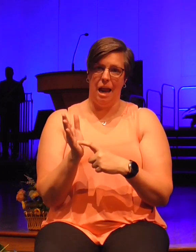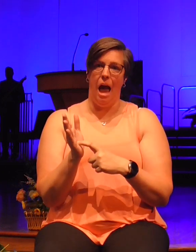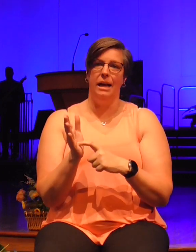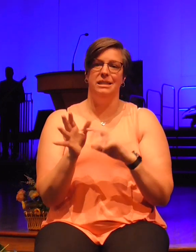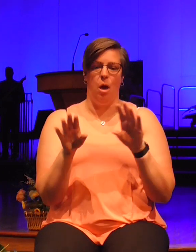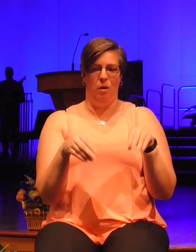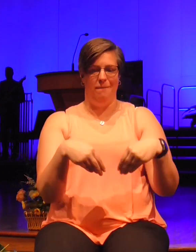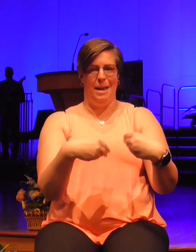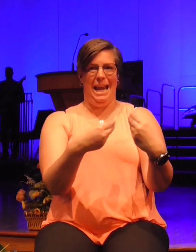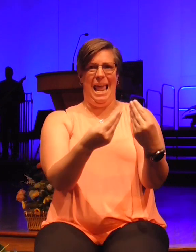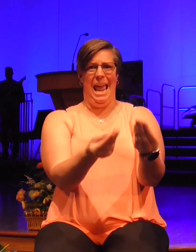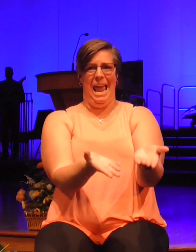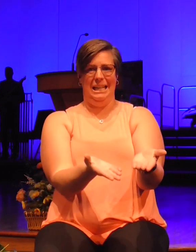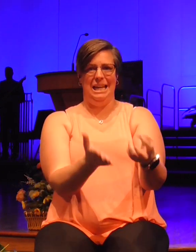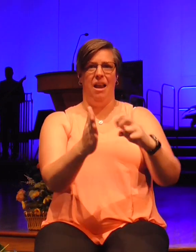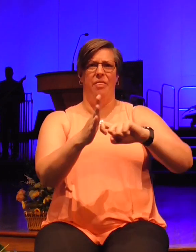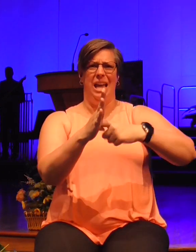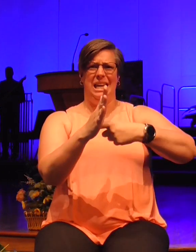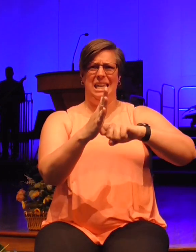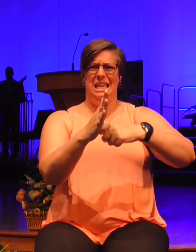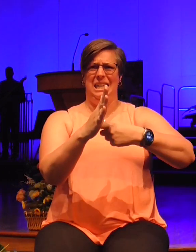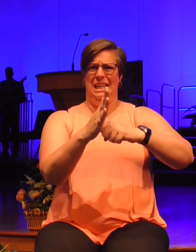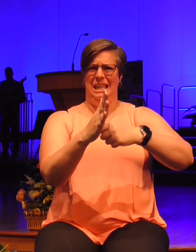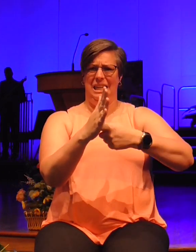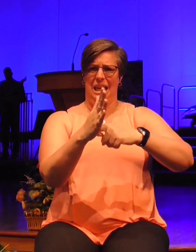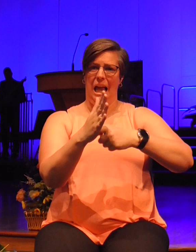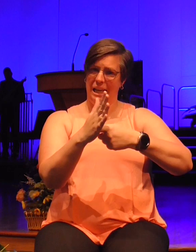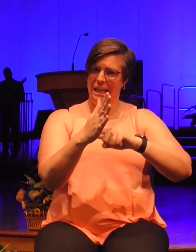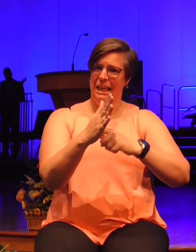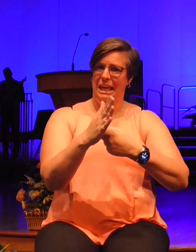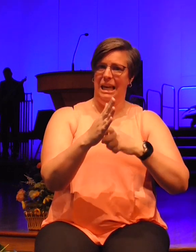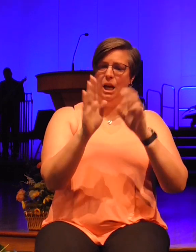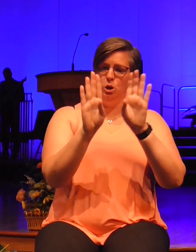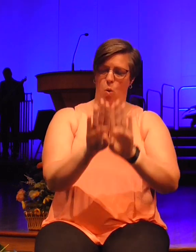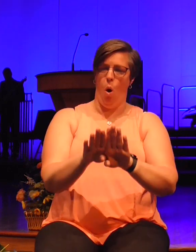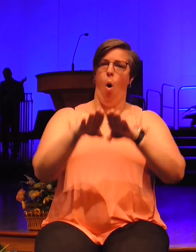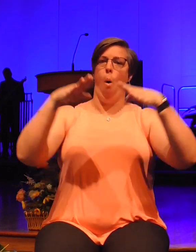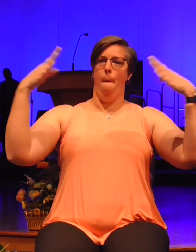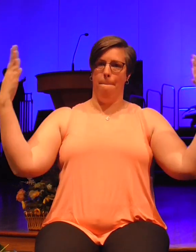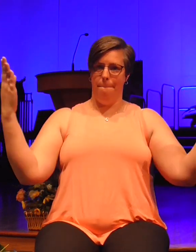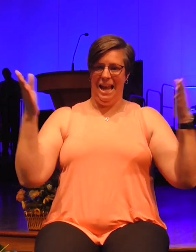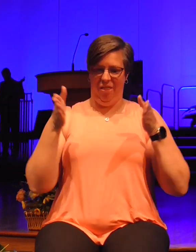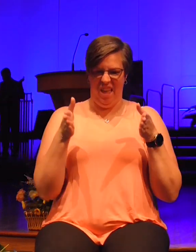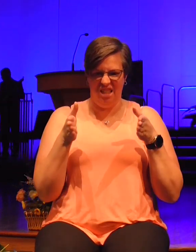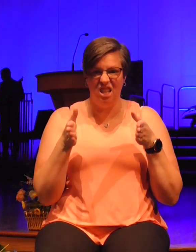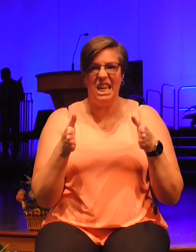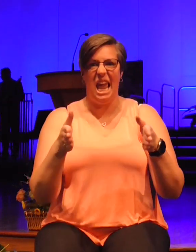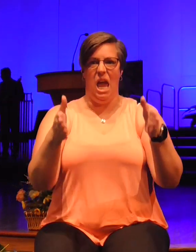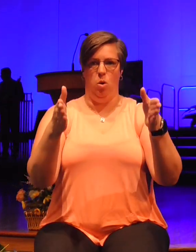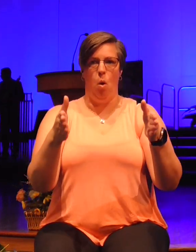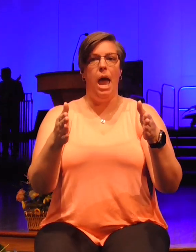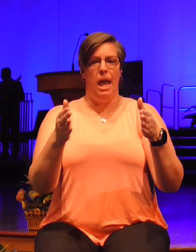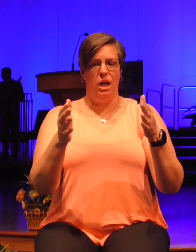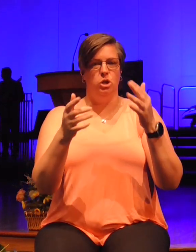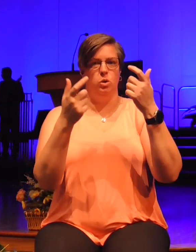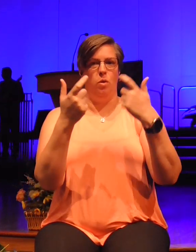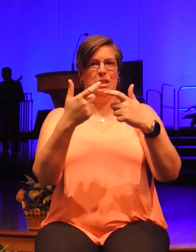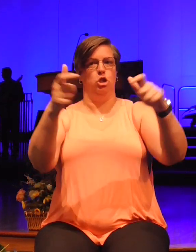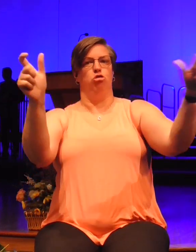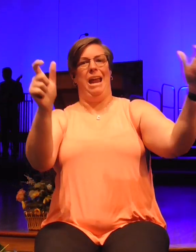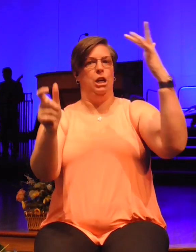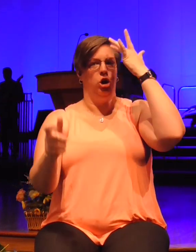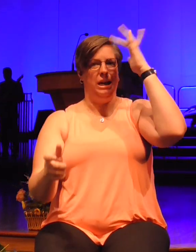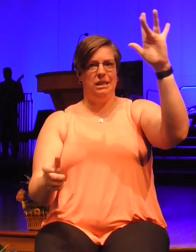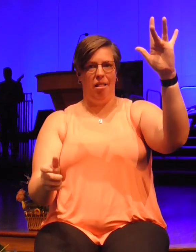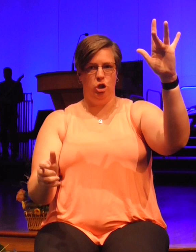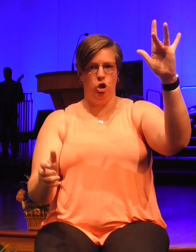a key to unlock the doorway, the gateway into that greater intelligence.